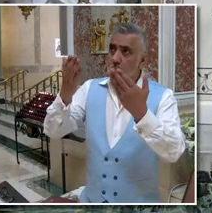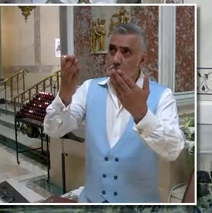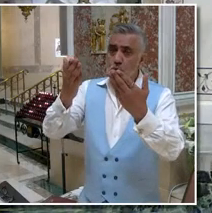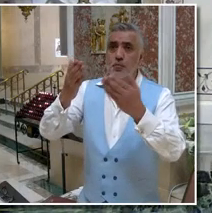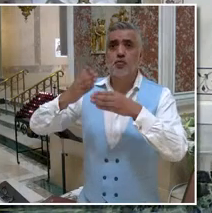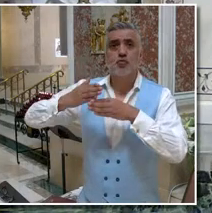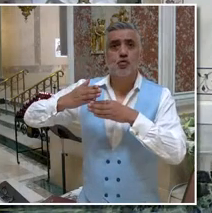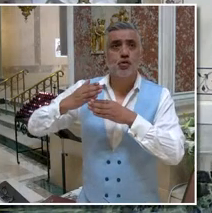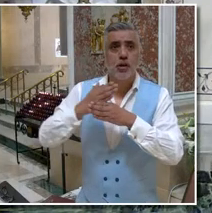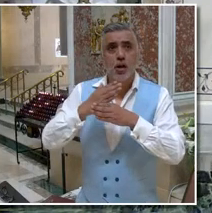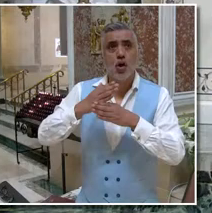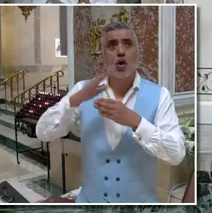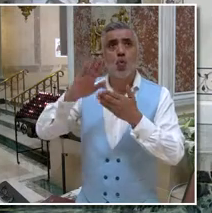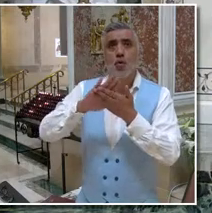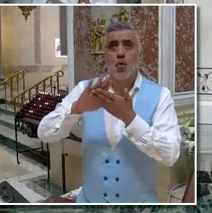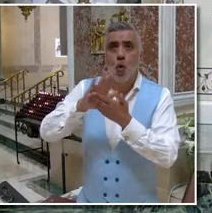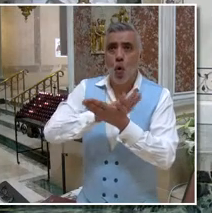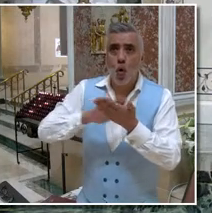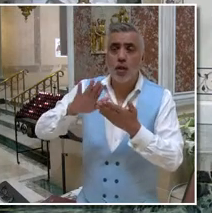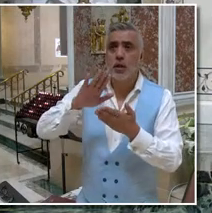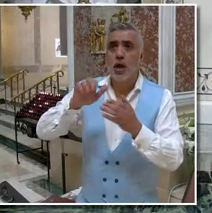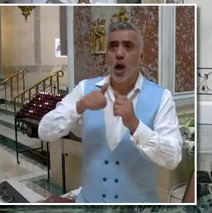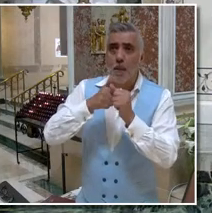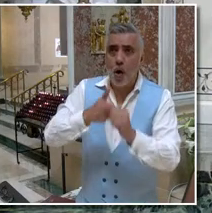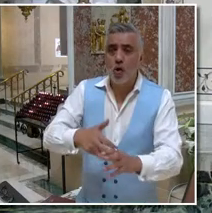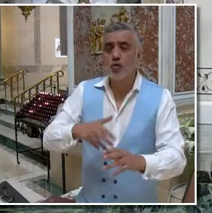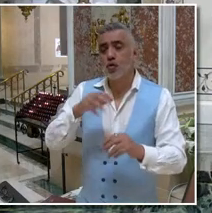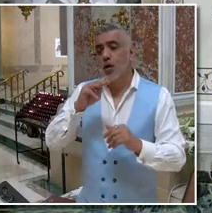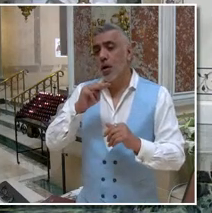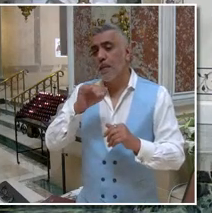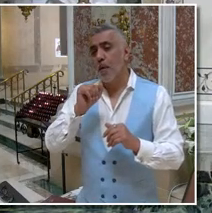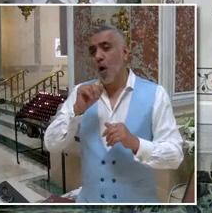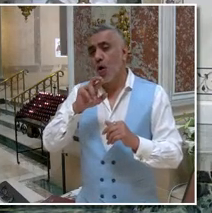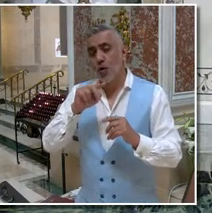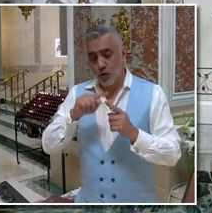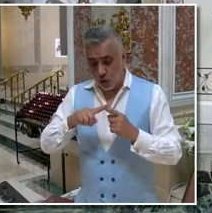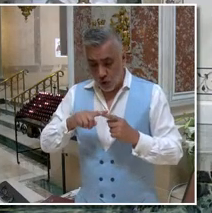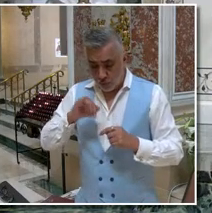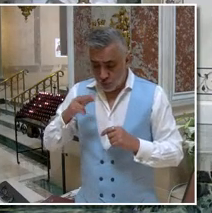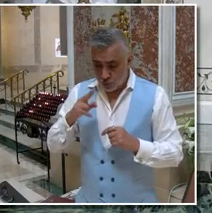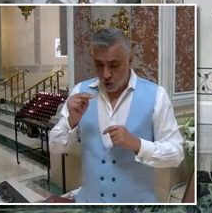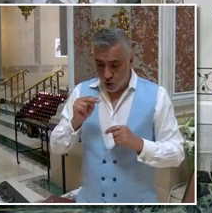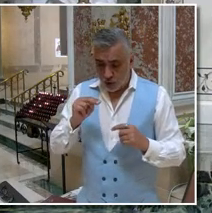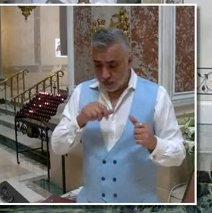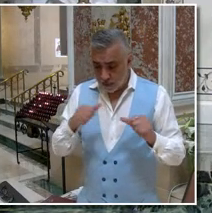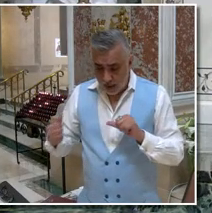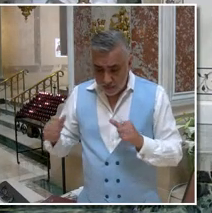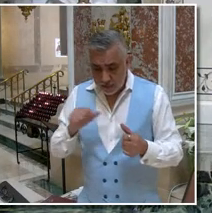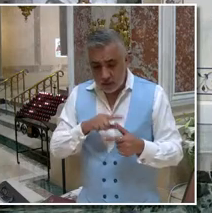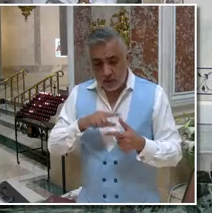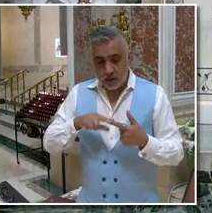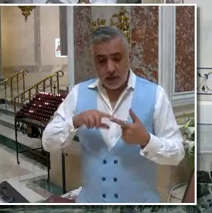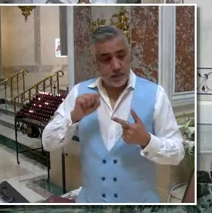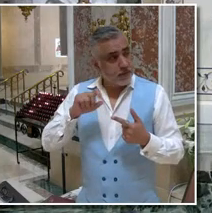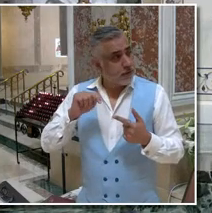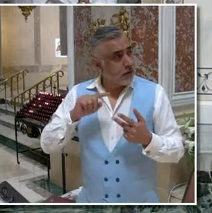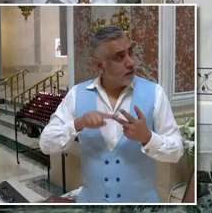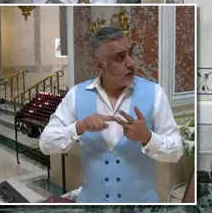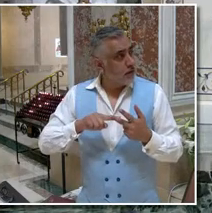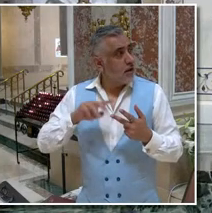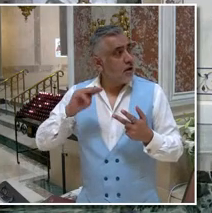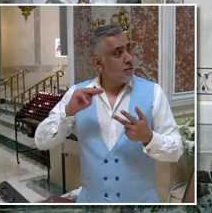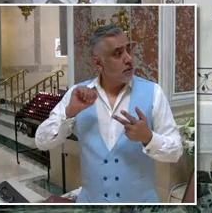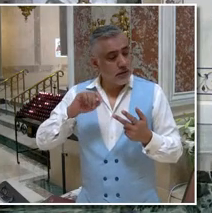fellowship with your holy apostles and martyrs. With John the Baptist, Stephen, Matthias,